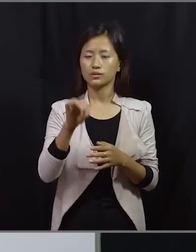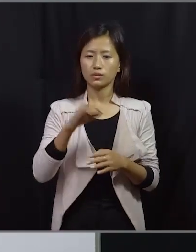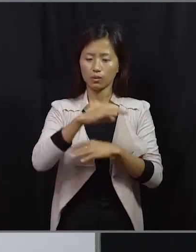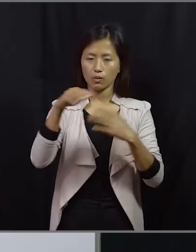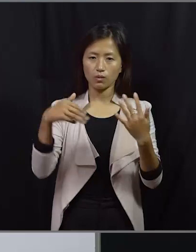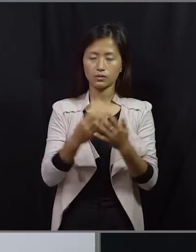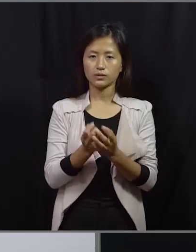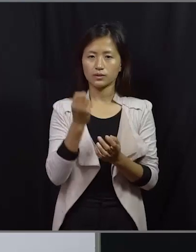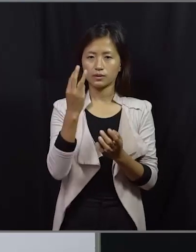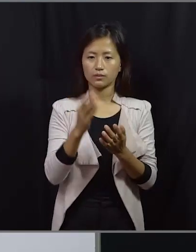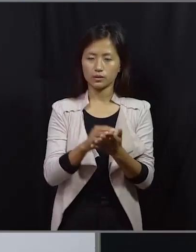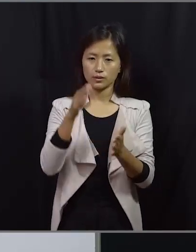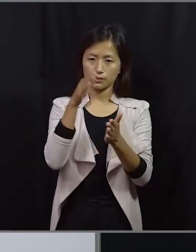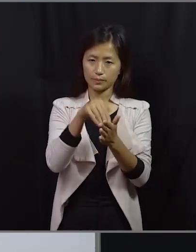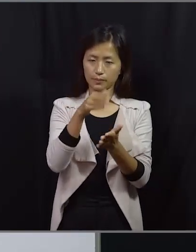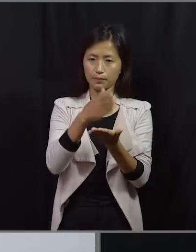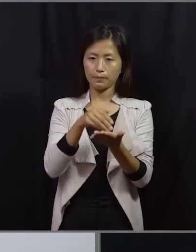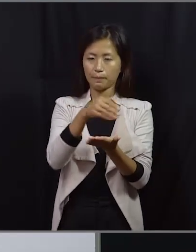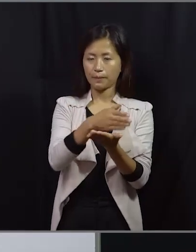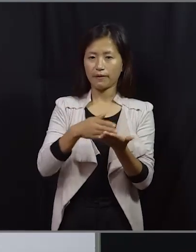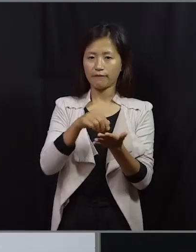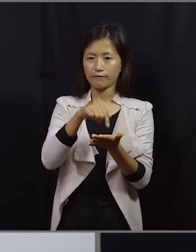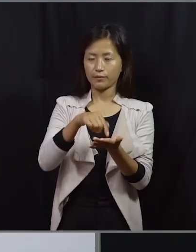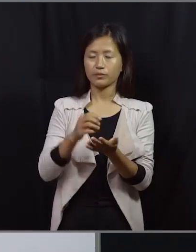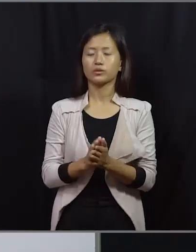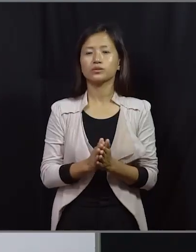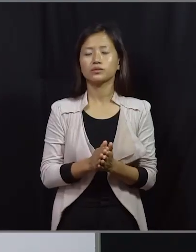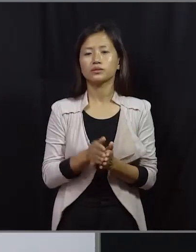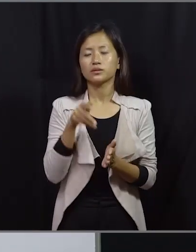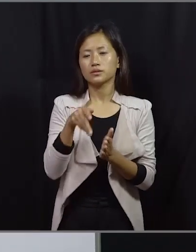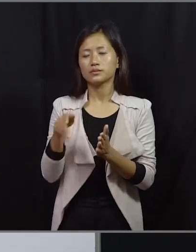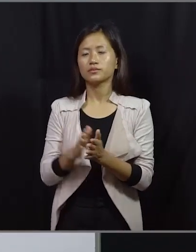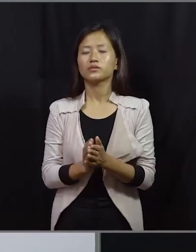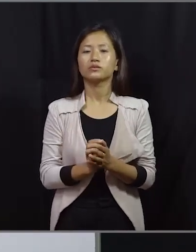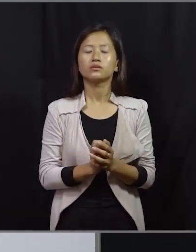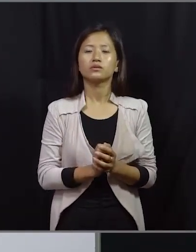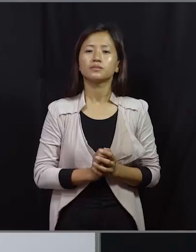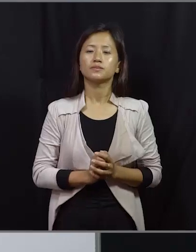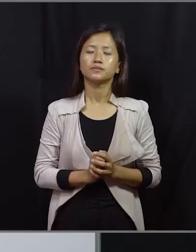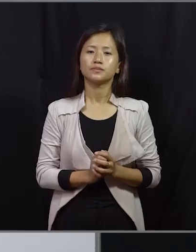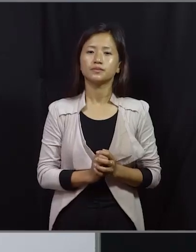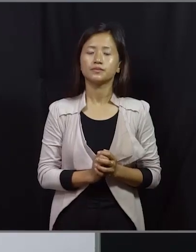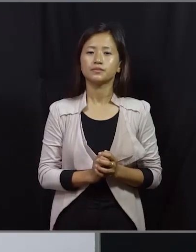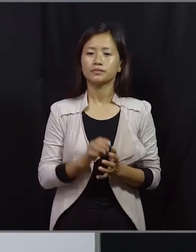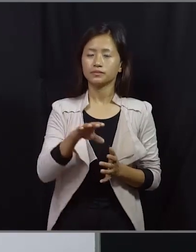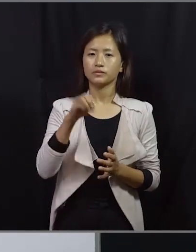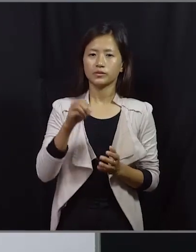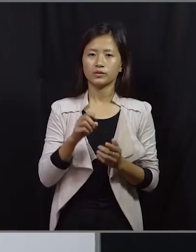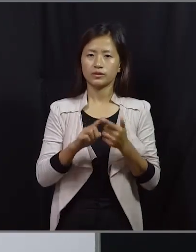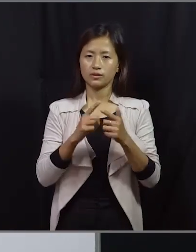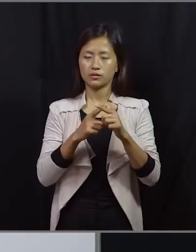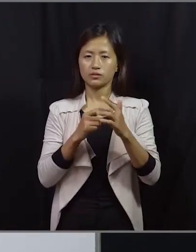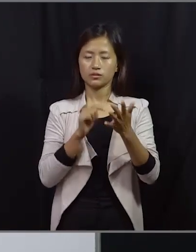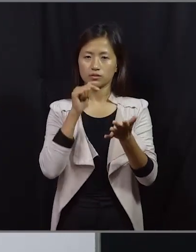between. For example, from 1.1 to 3.99999 like that. Okay, so we will not take the extreme